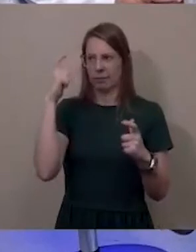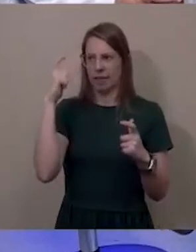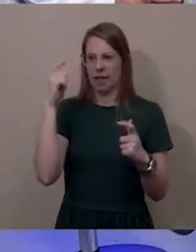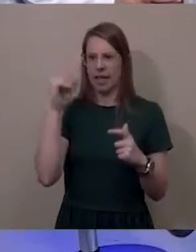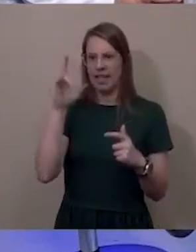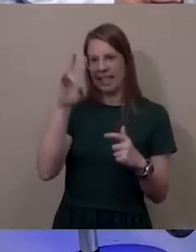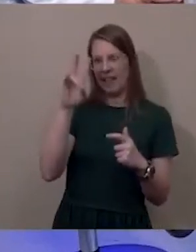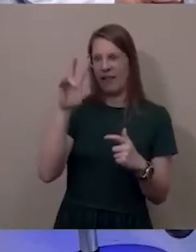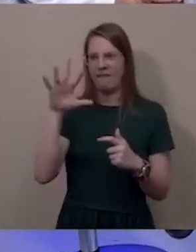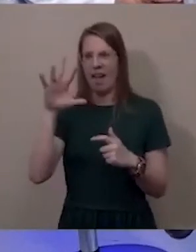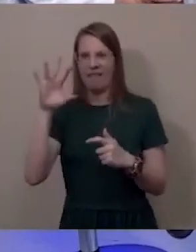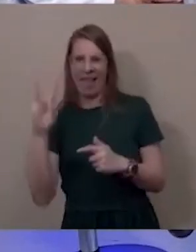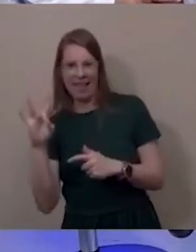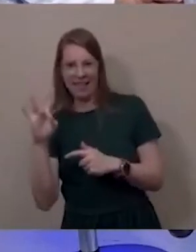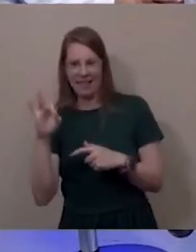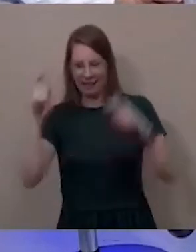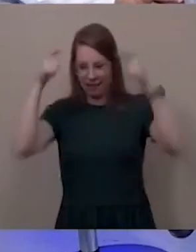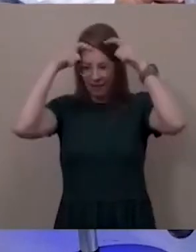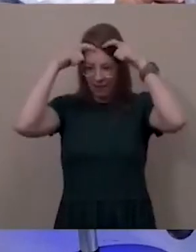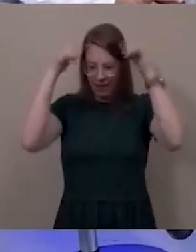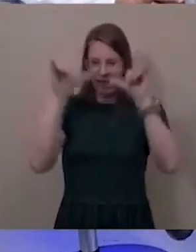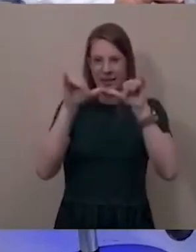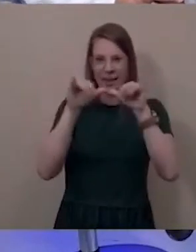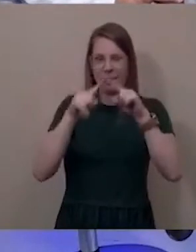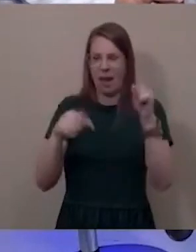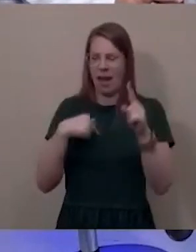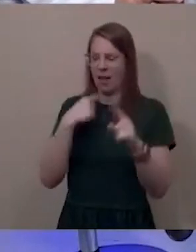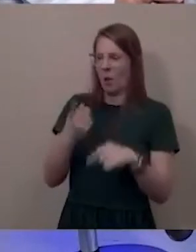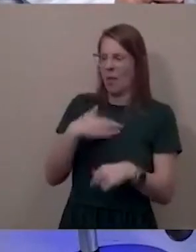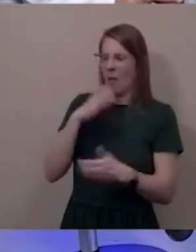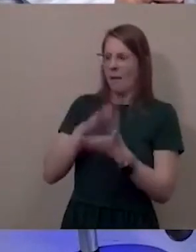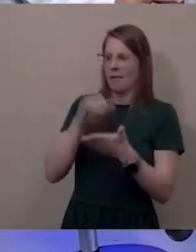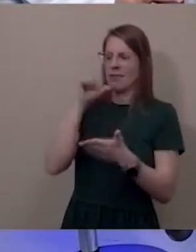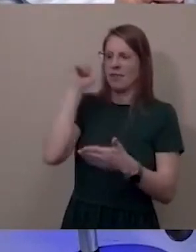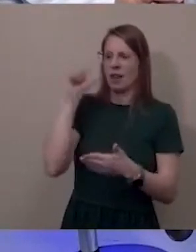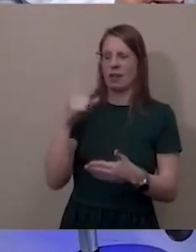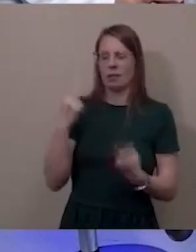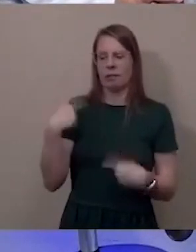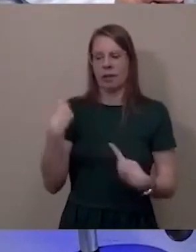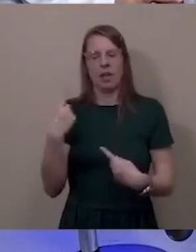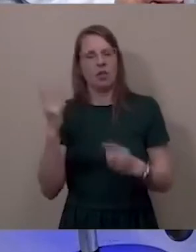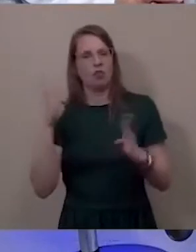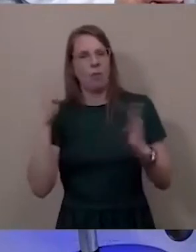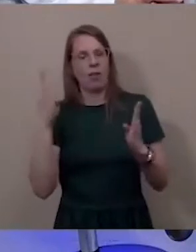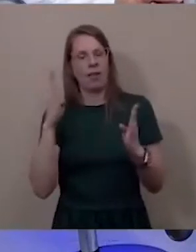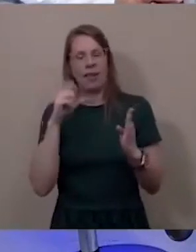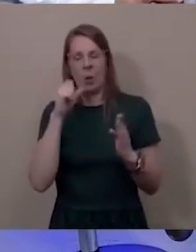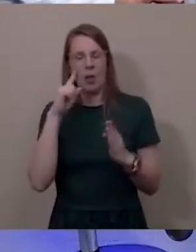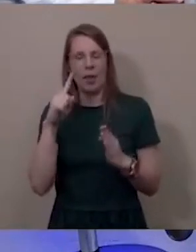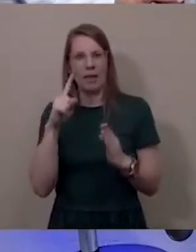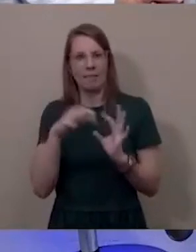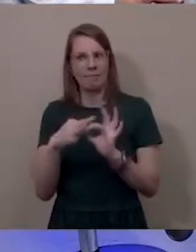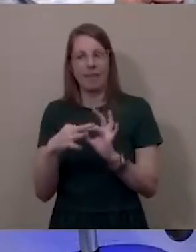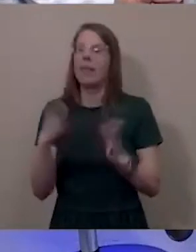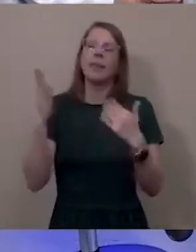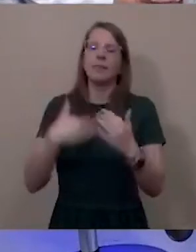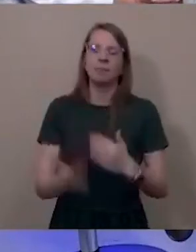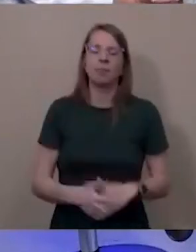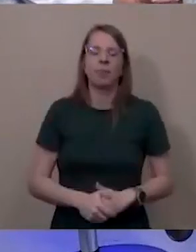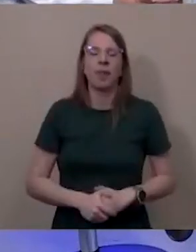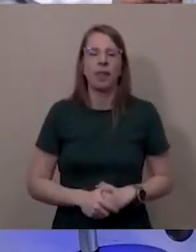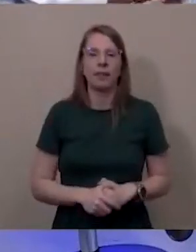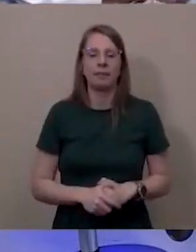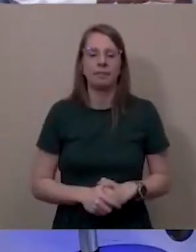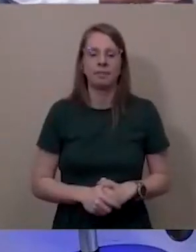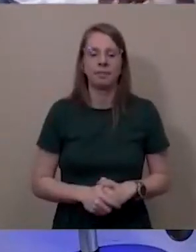that means something, but I'm afraid, based on what I said to my wife yesterday, and I got in trouble for that, I'm not sure it does. Yeah, right. Yeah. I think,